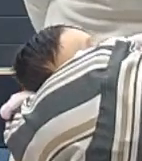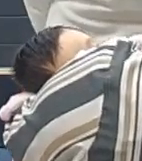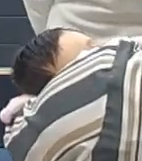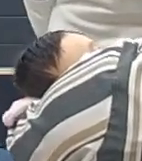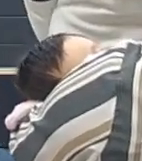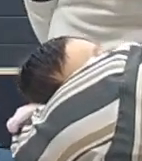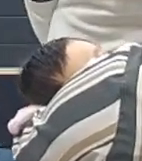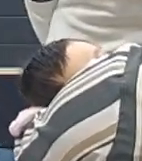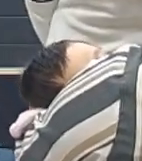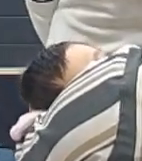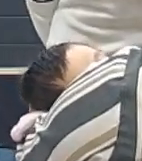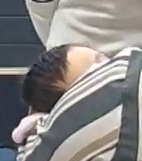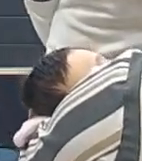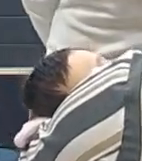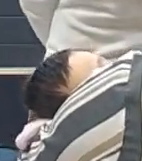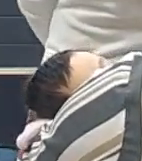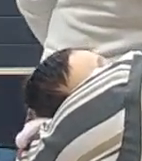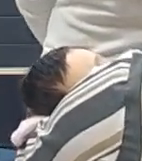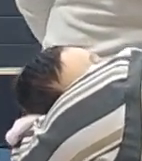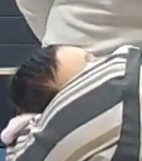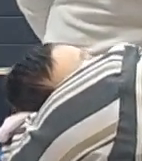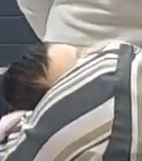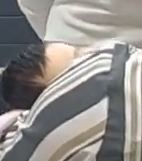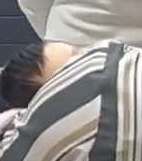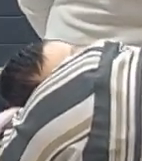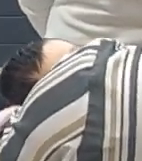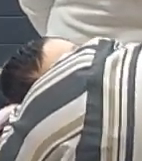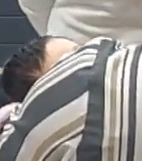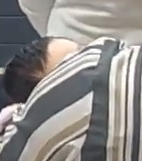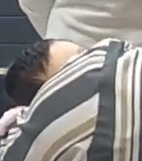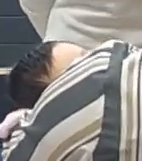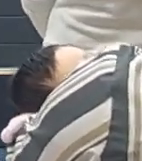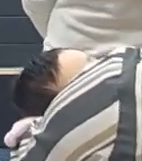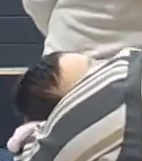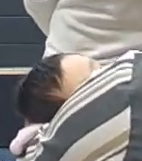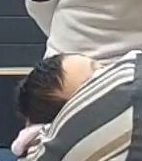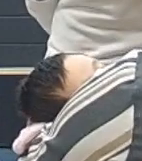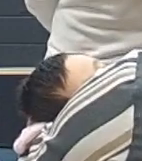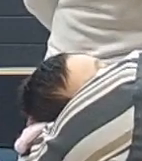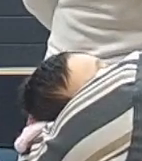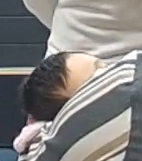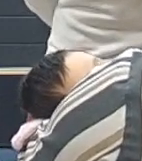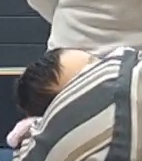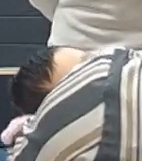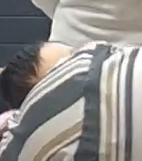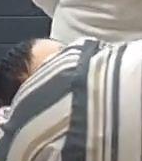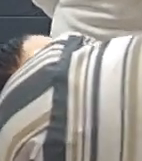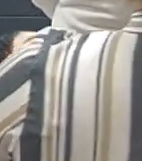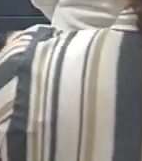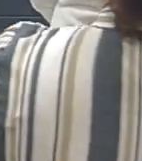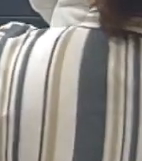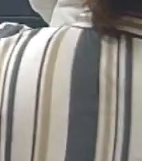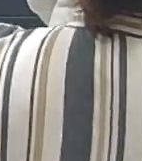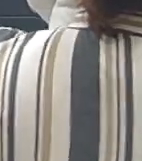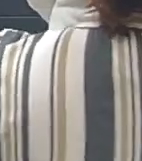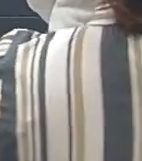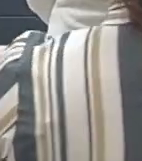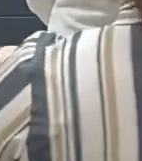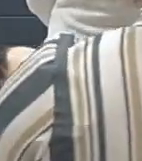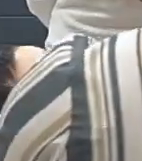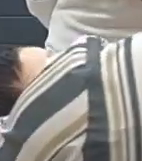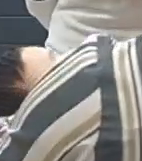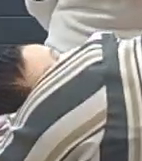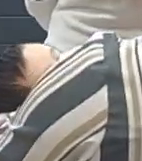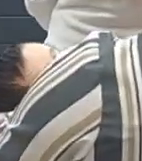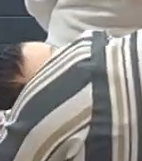seeing the children of your servants growing in your presence, being promoted for the glory of your name. Lord, we